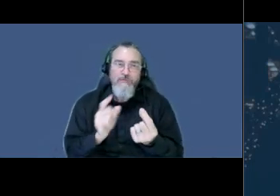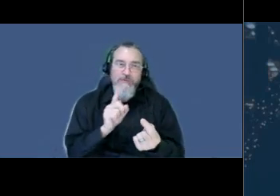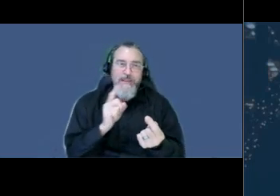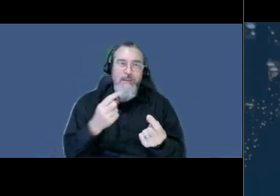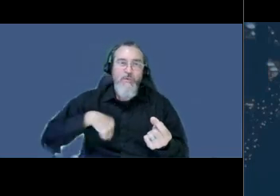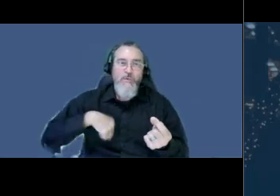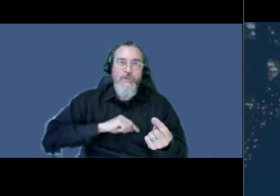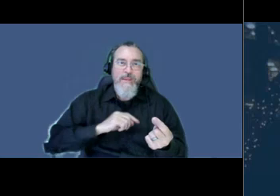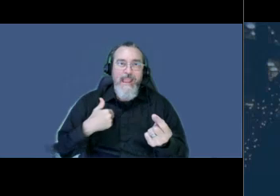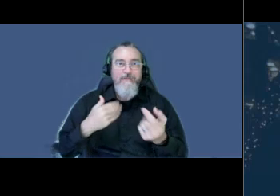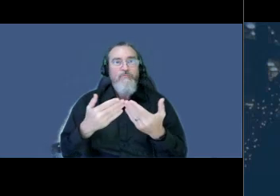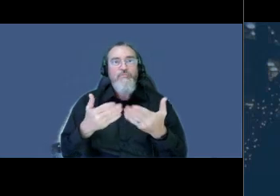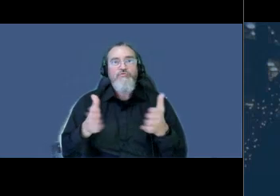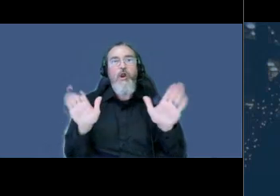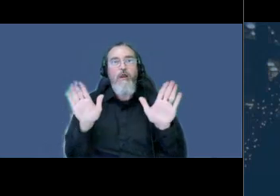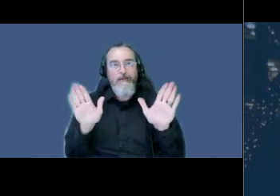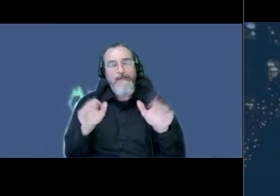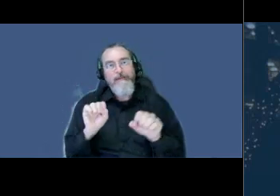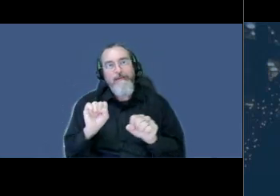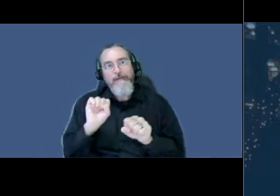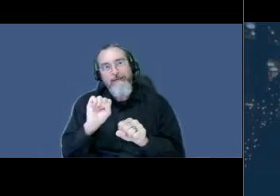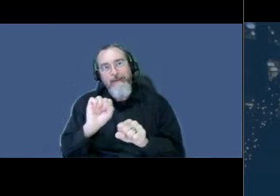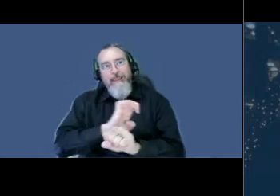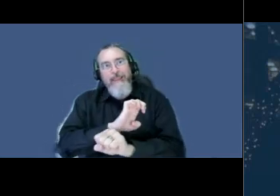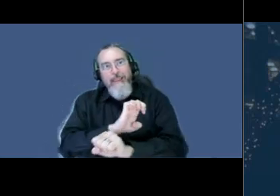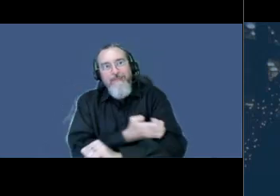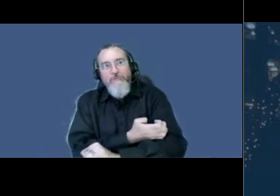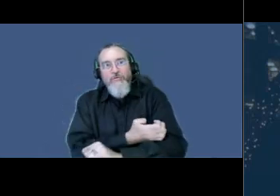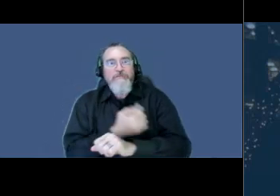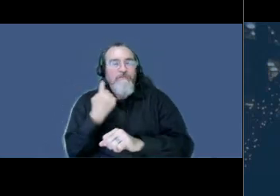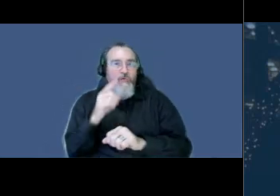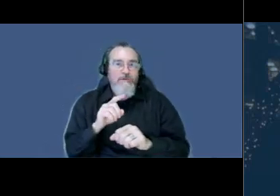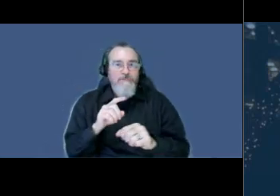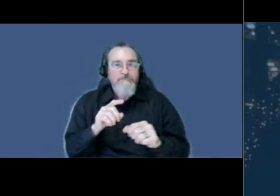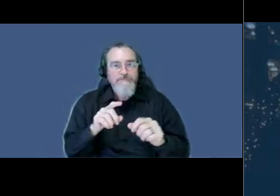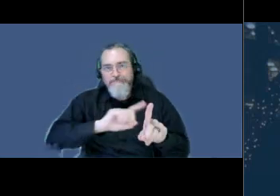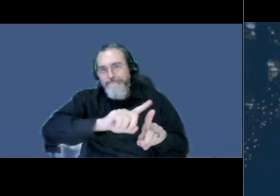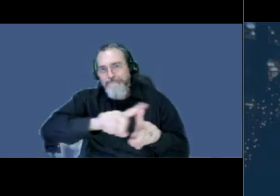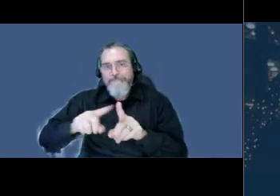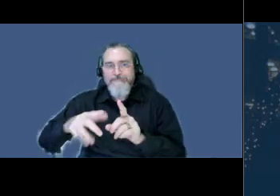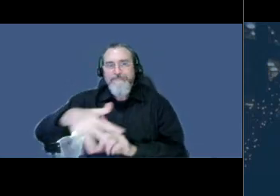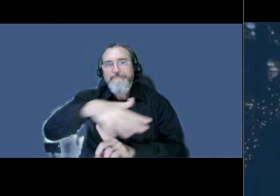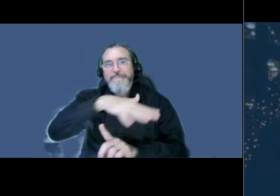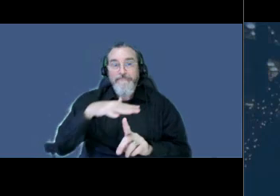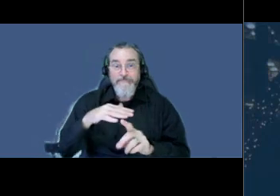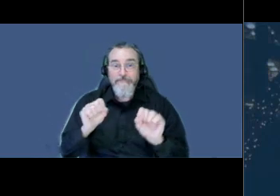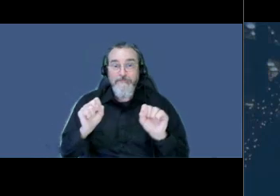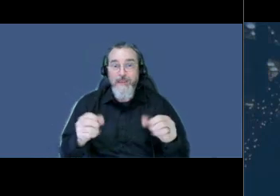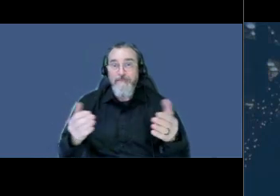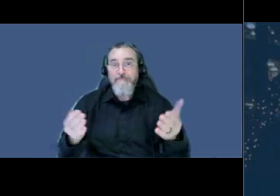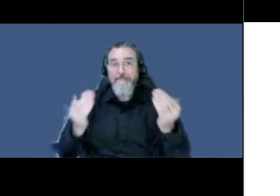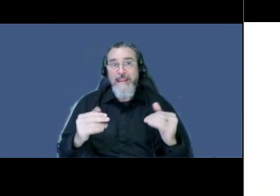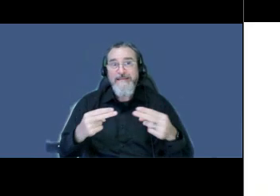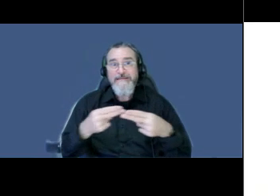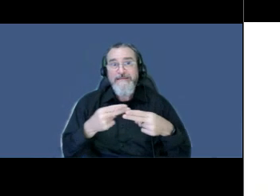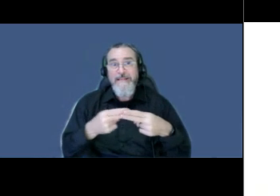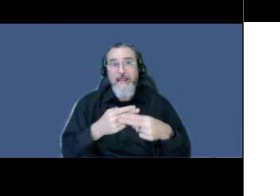of Boston in the climate and coastal resilience spaces. And we can advance to the next slide.